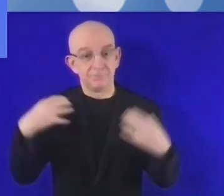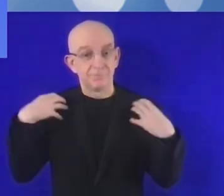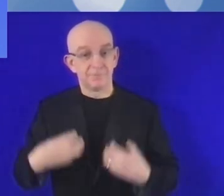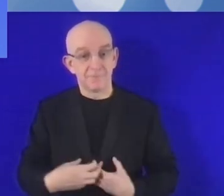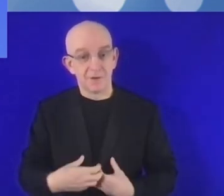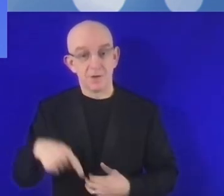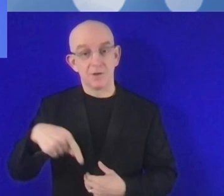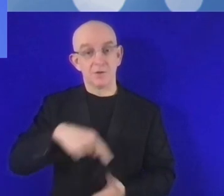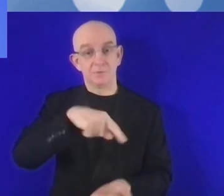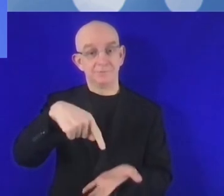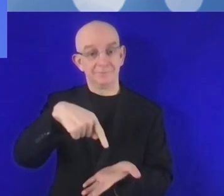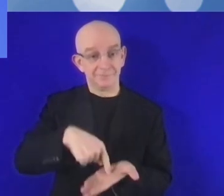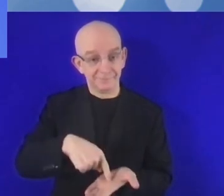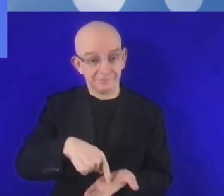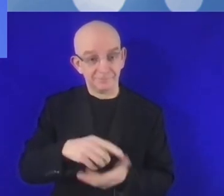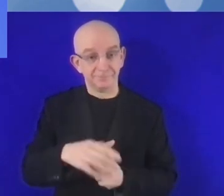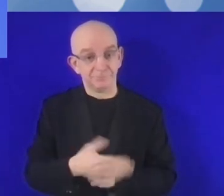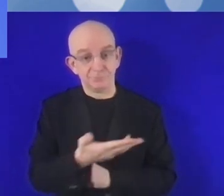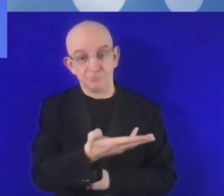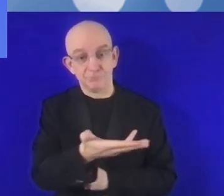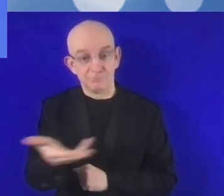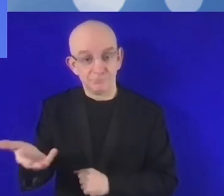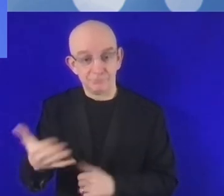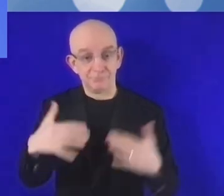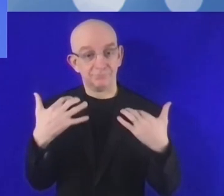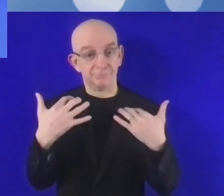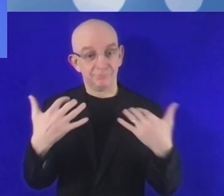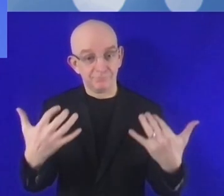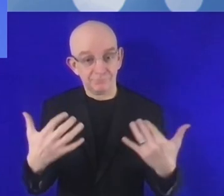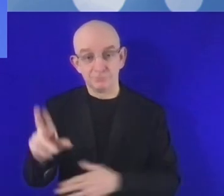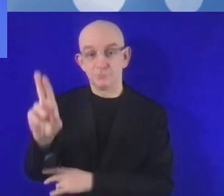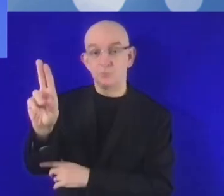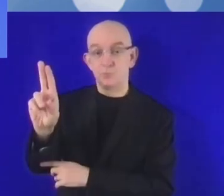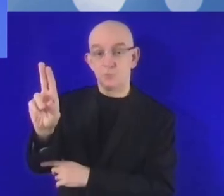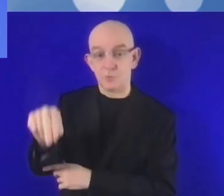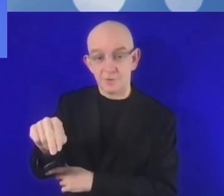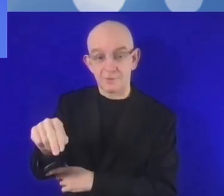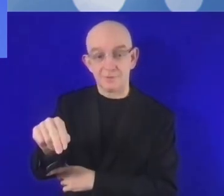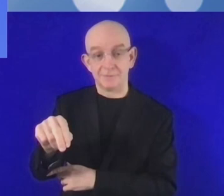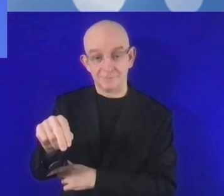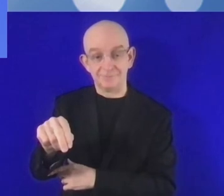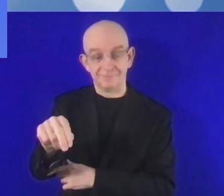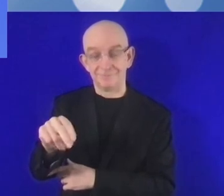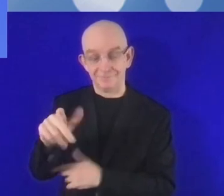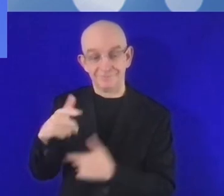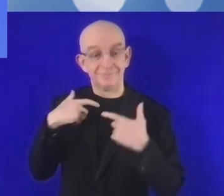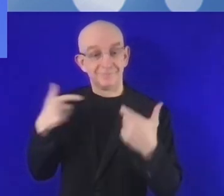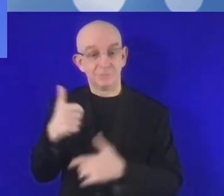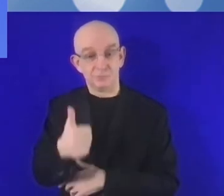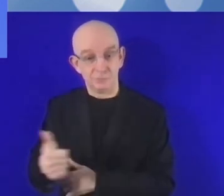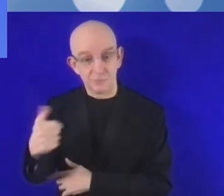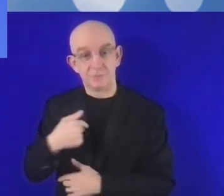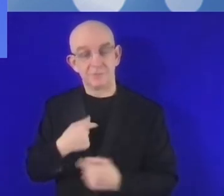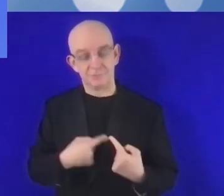of United Nations Secretary General, Mr. Antonio Guterres, I warmly welcome you all to the official opening of the